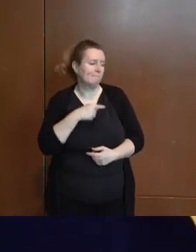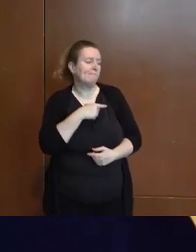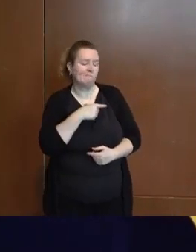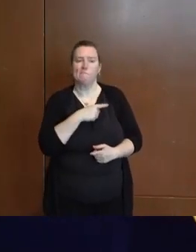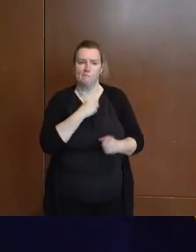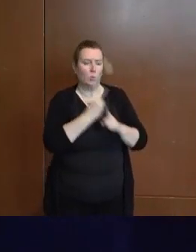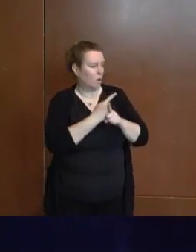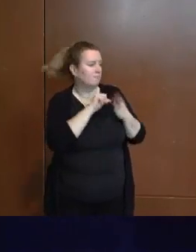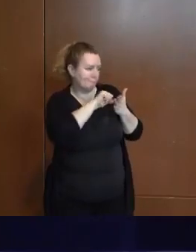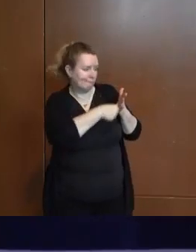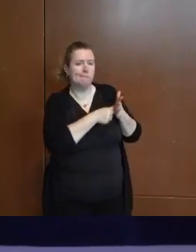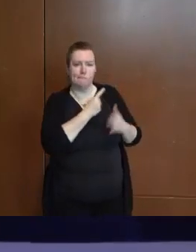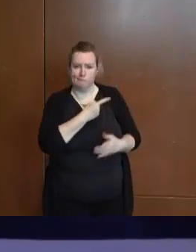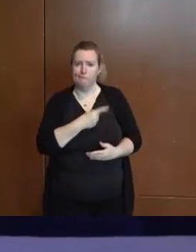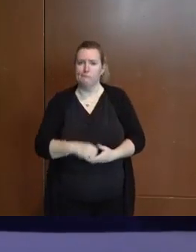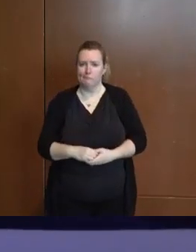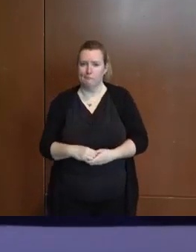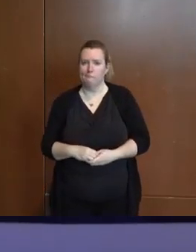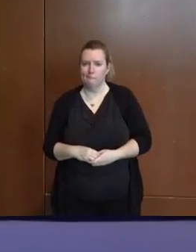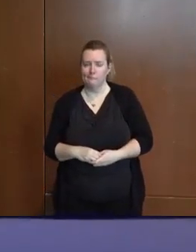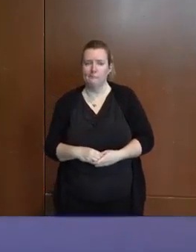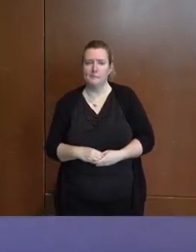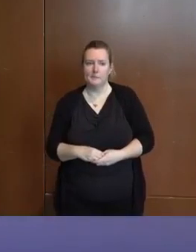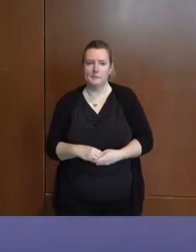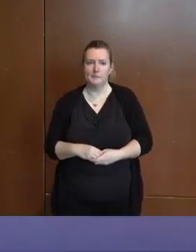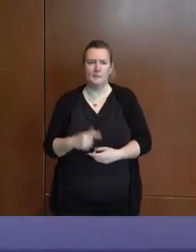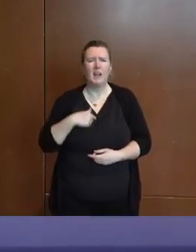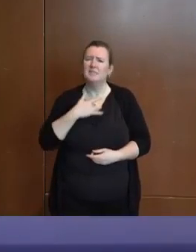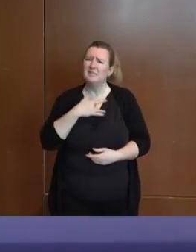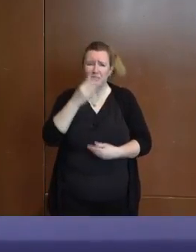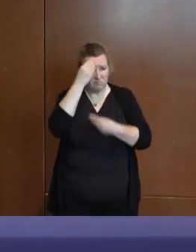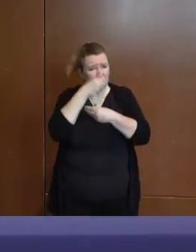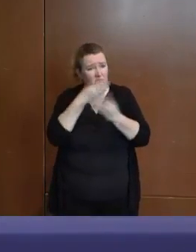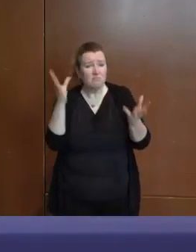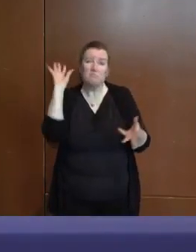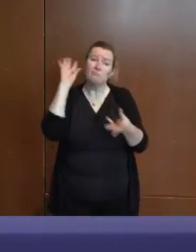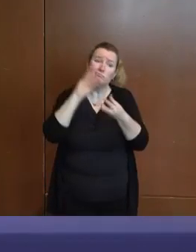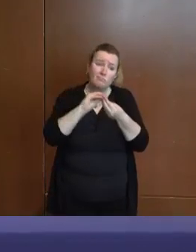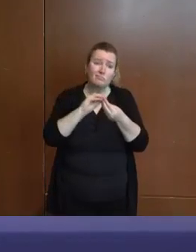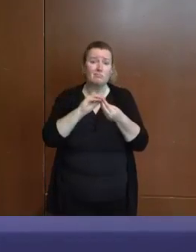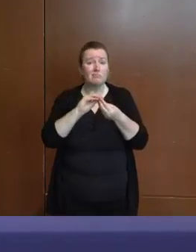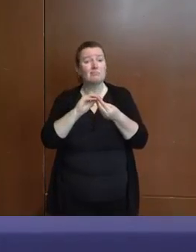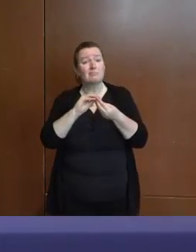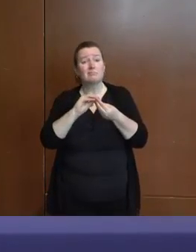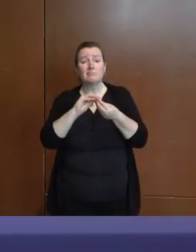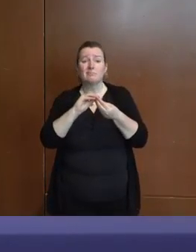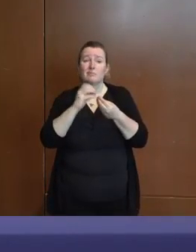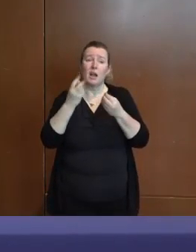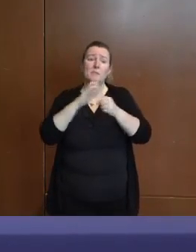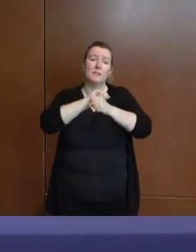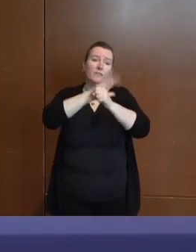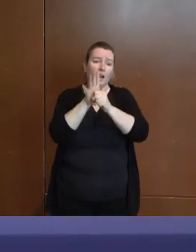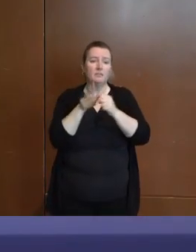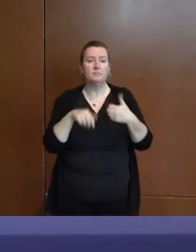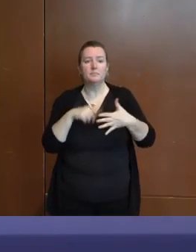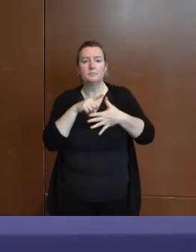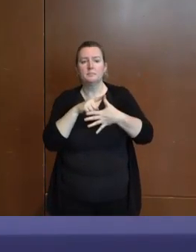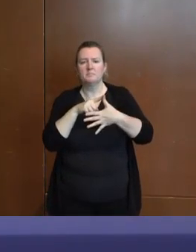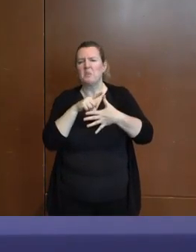My task is usually also to tell you total cases now, the order of counties, the top five. Bergen, again, far and away,